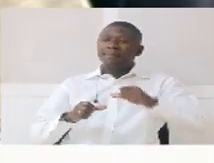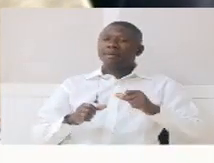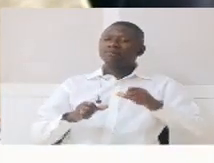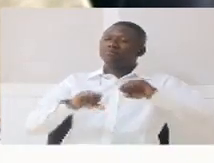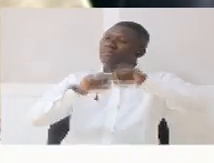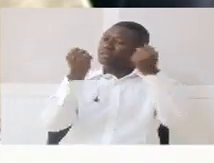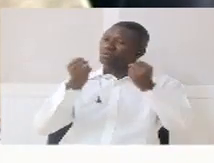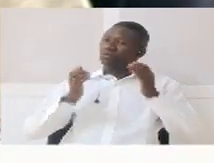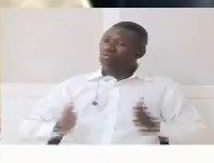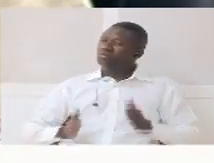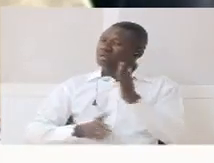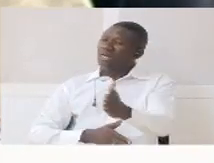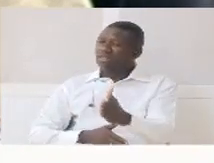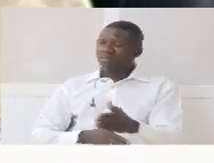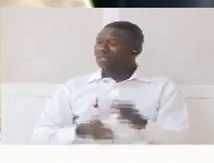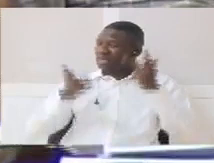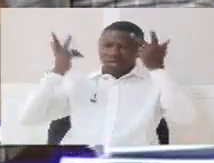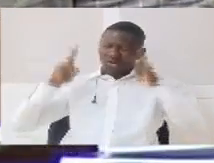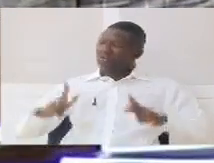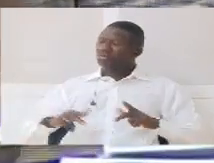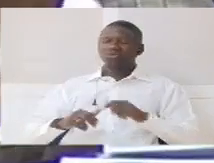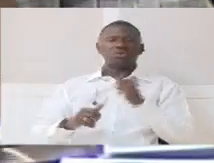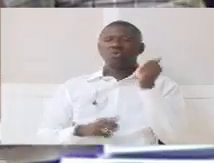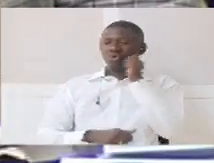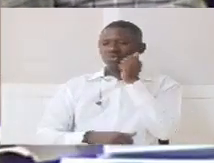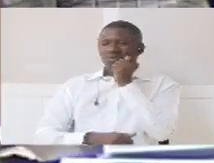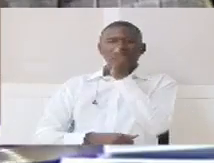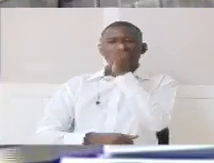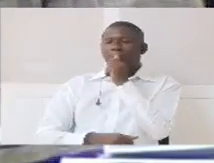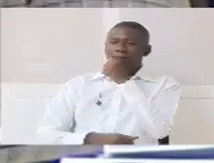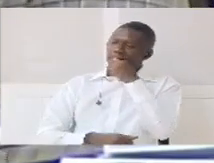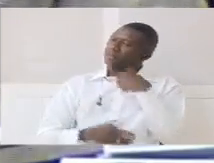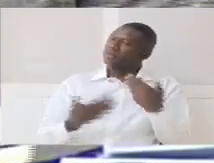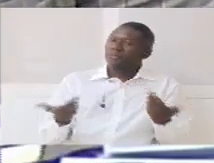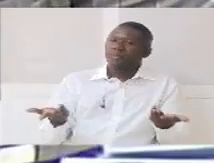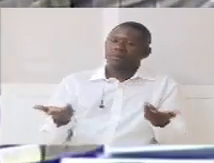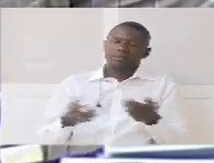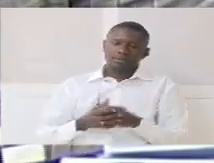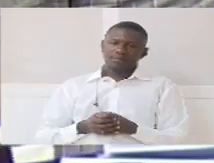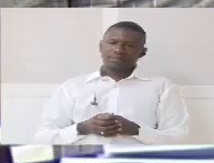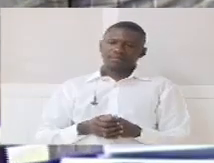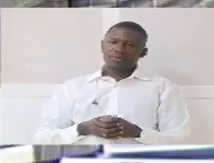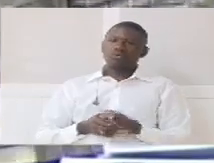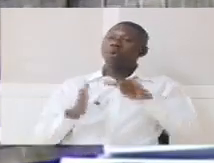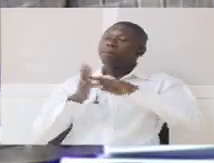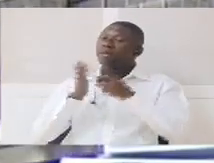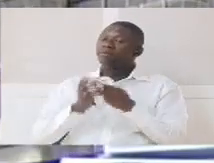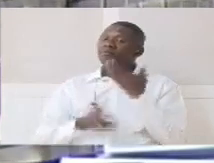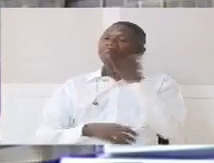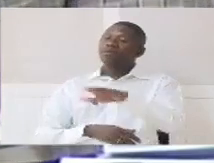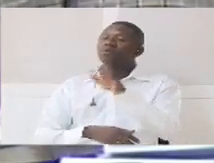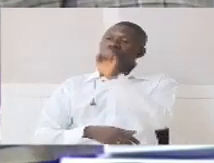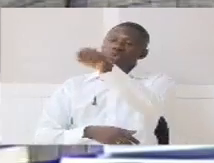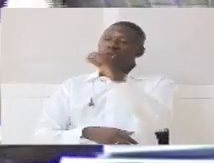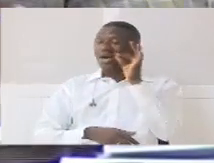rights, the law is always silent. So from that answer, I take it that the removal of these detainees from the